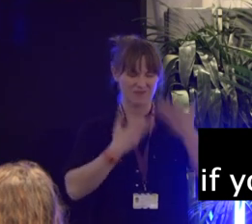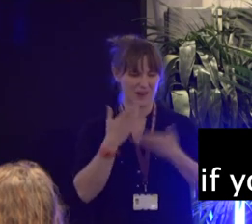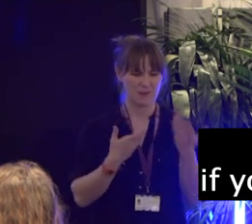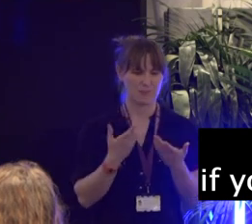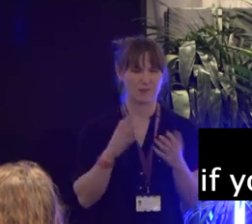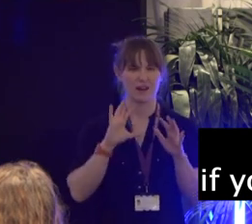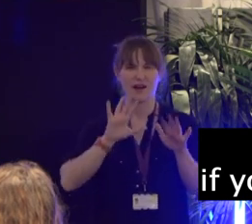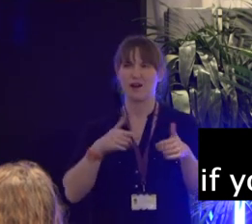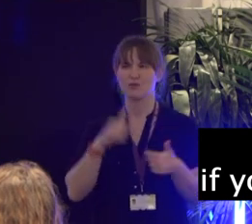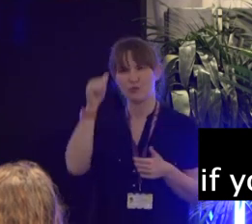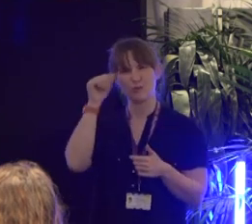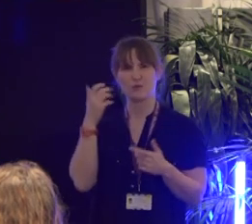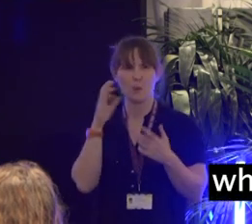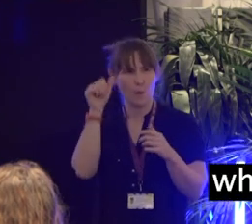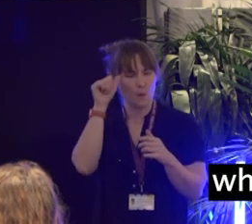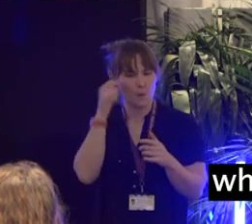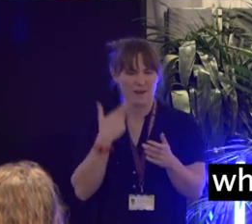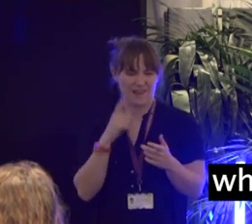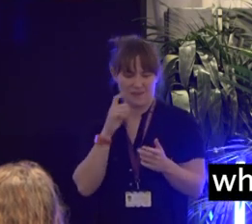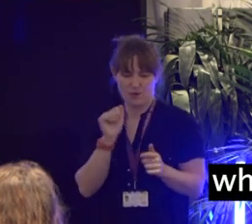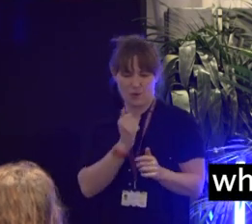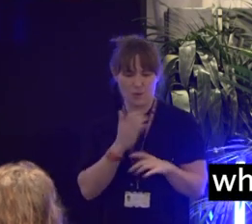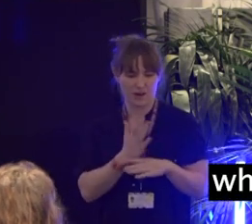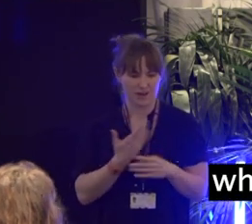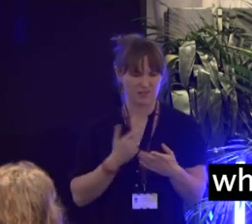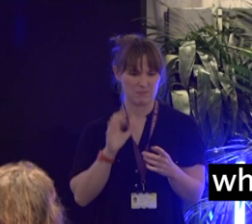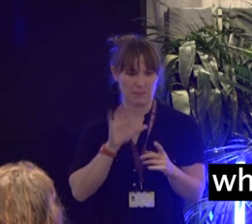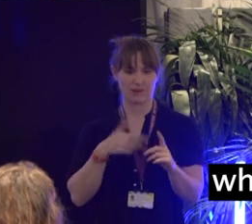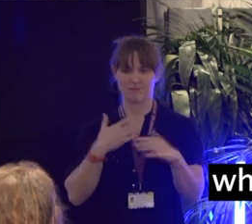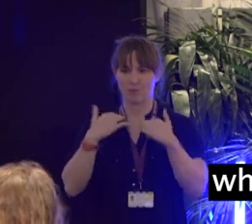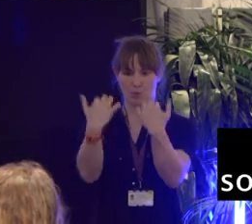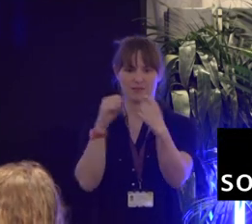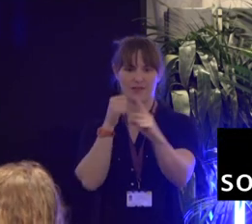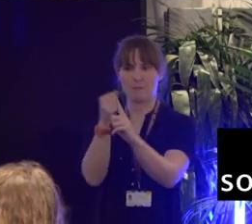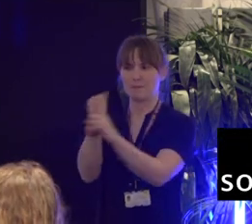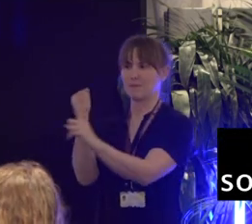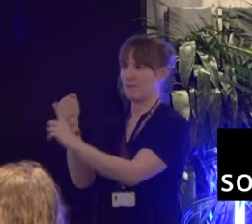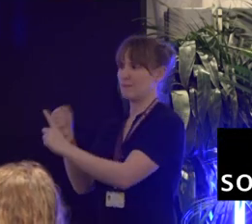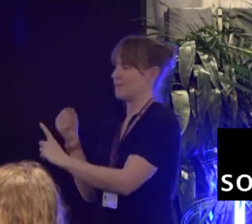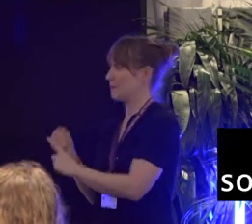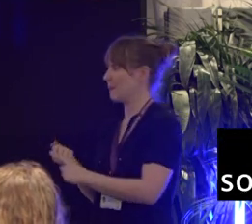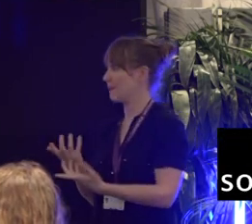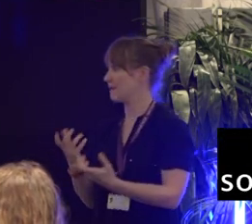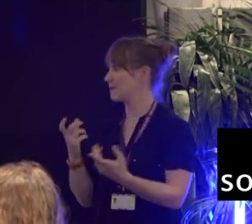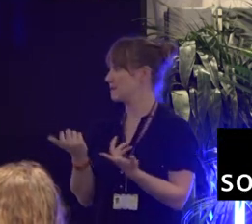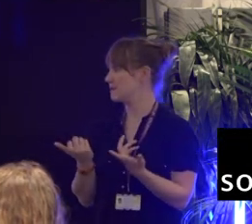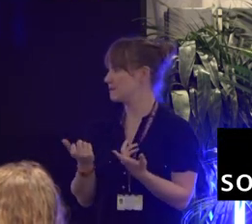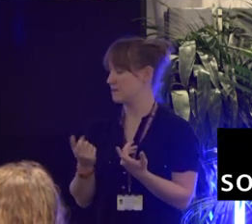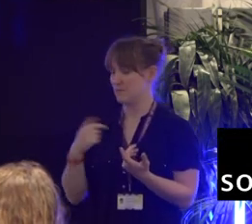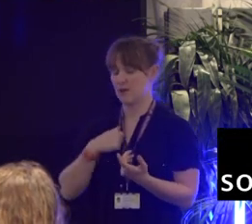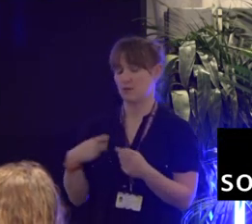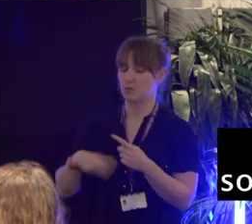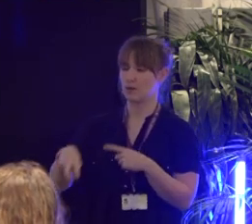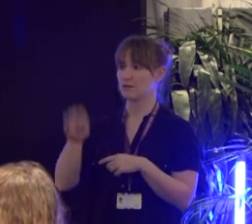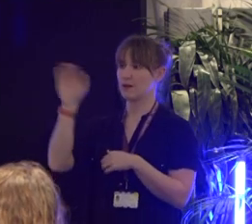has had an impact on someone? What's the dwell time? Is a second enough? Actually, I've walked through sort of outdoor spaces and